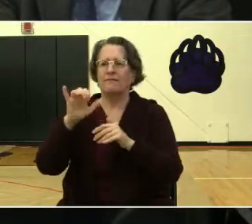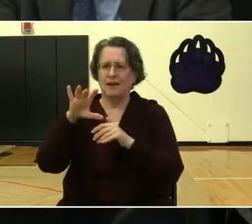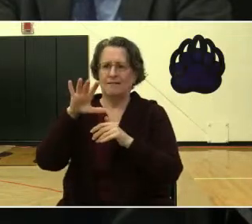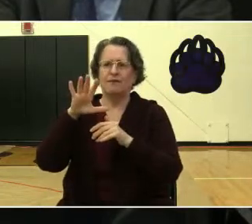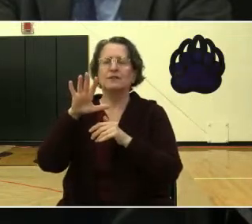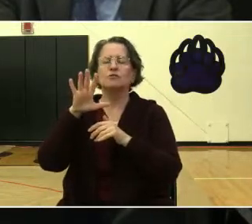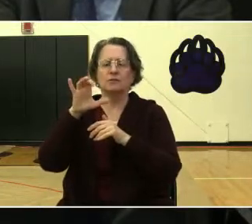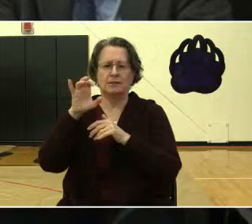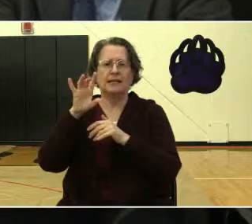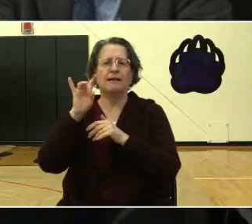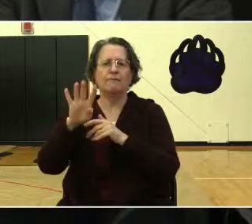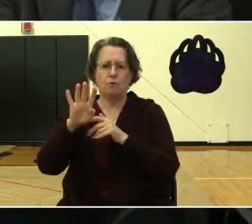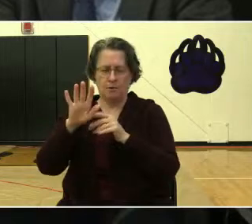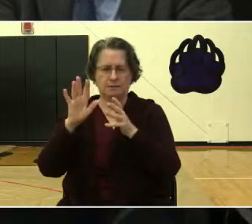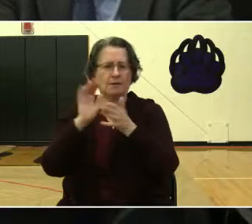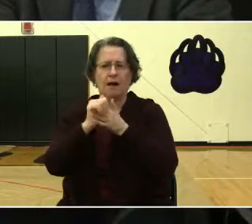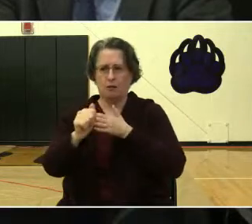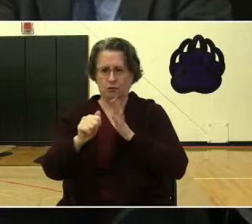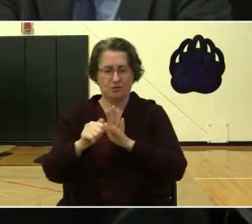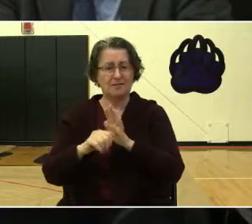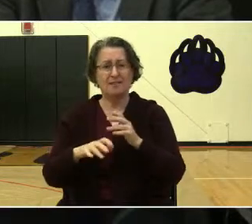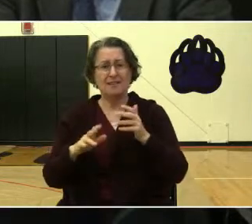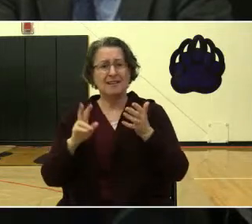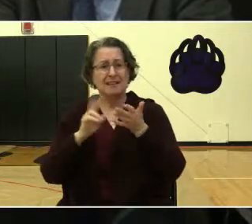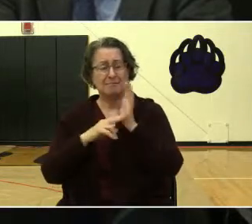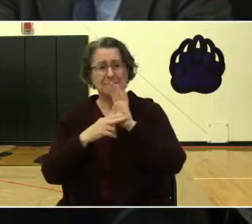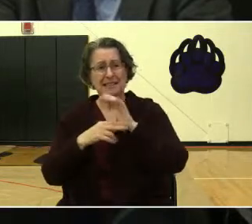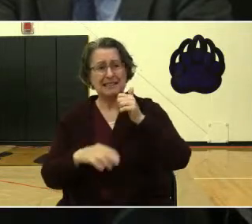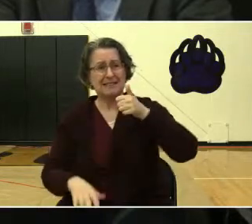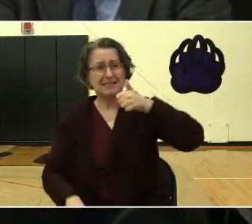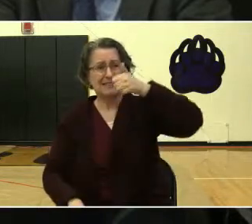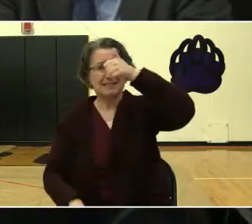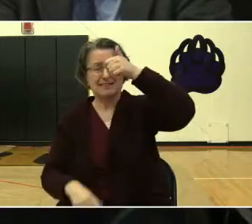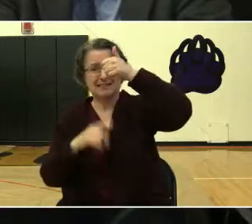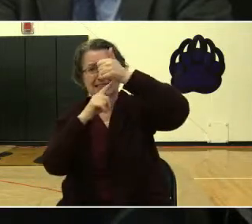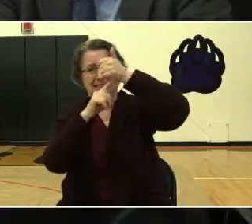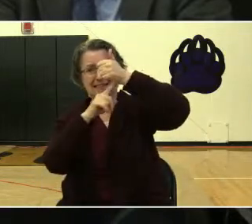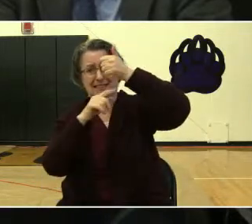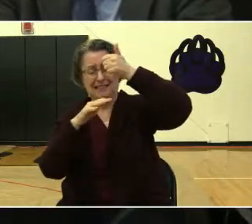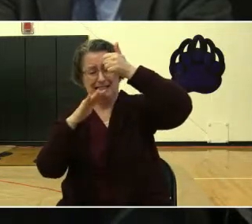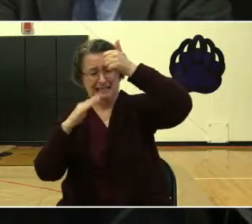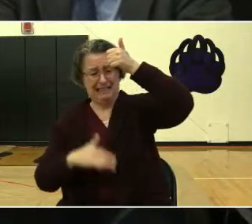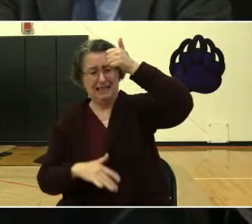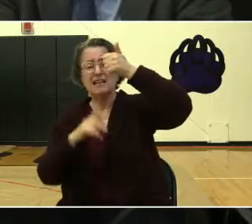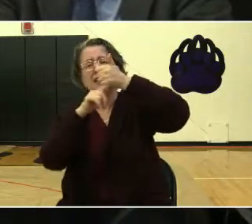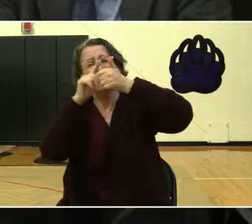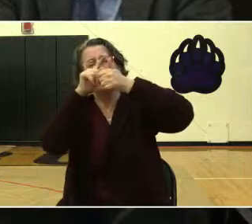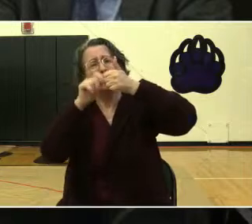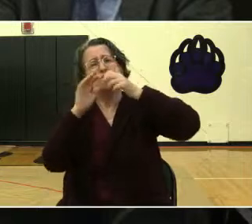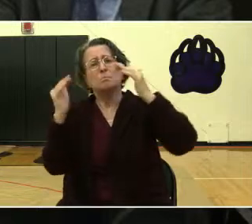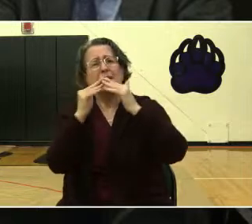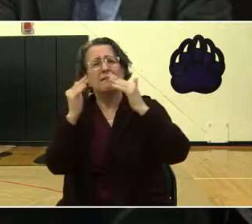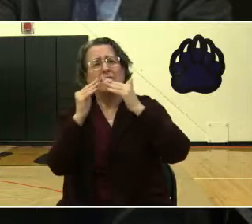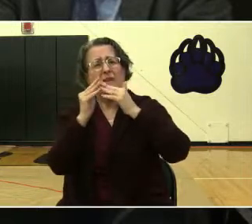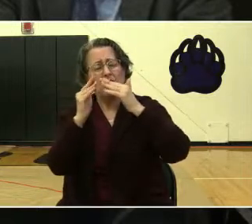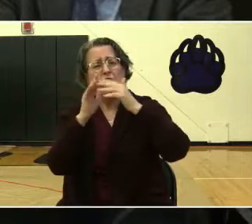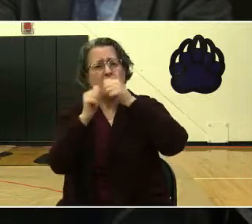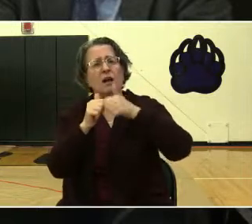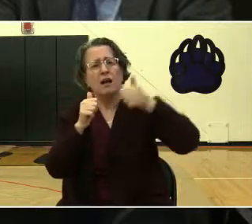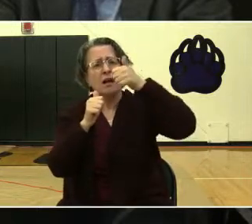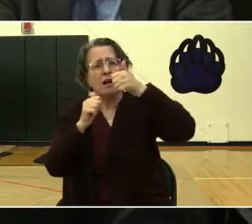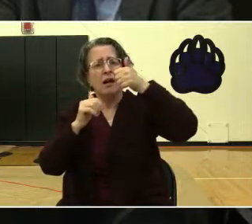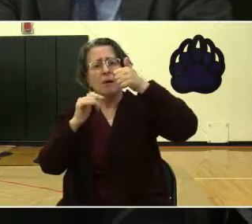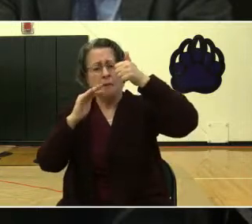person who is at the top top of the department is getting paid a fair amount based on what everyone below them is being paid it's creating Equity